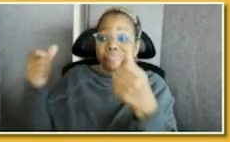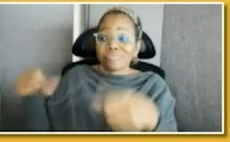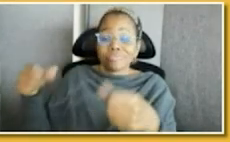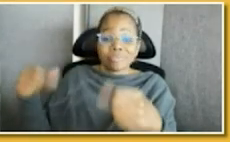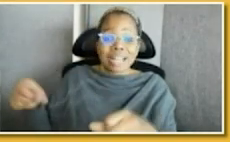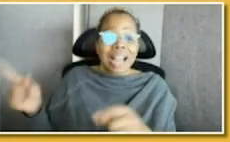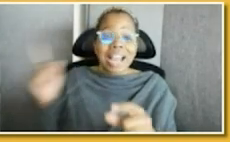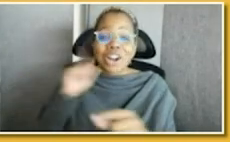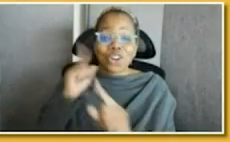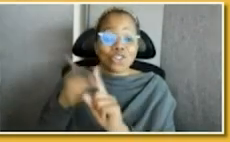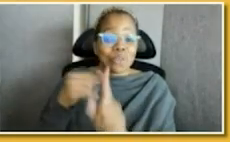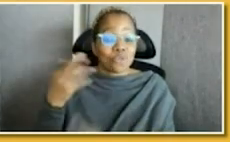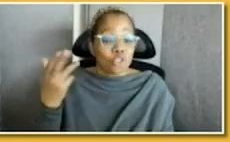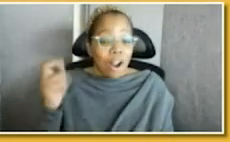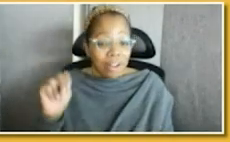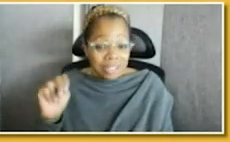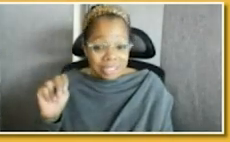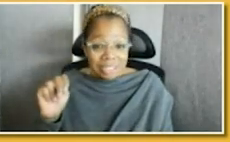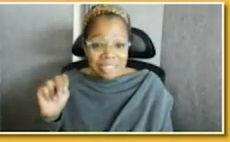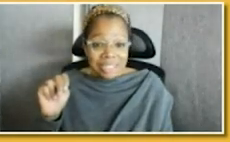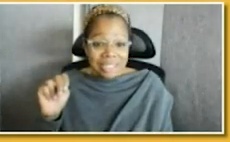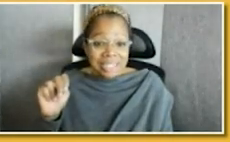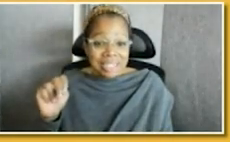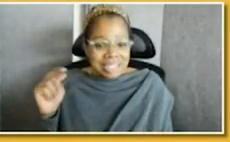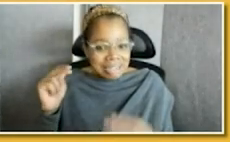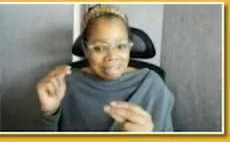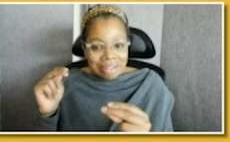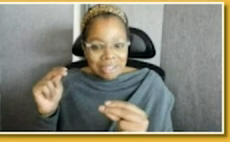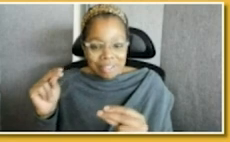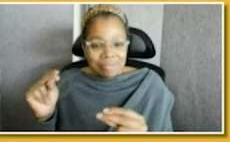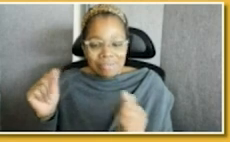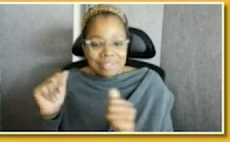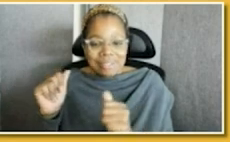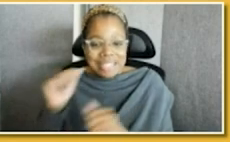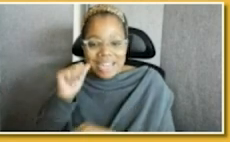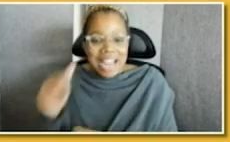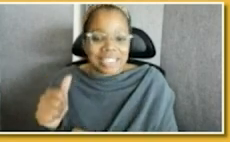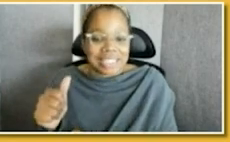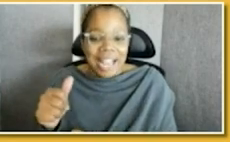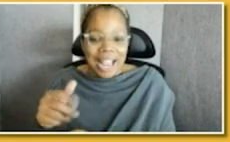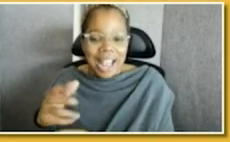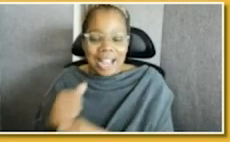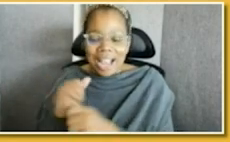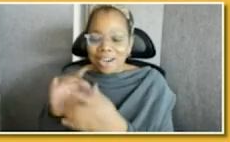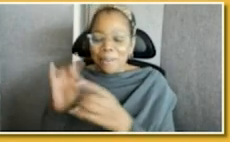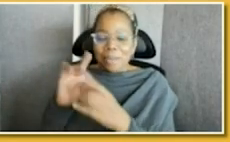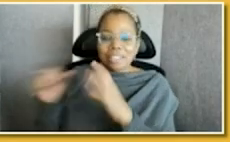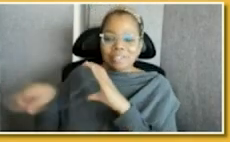Ron that the next day I got a message back from Ron,